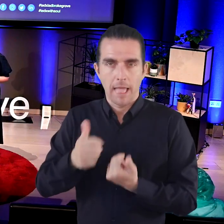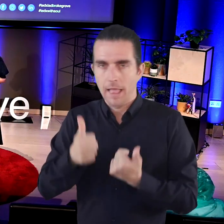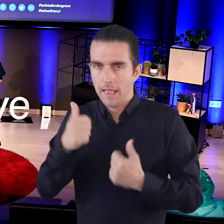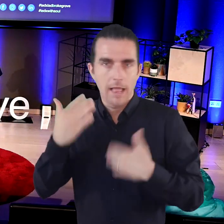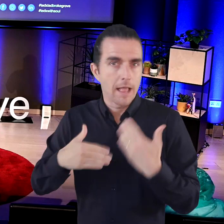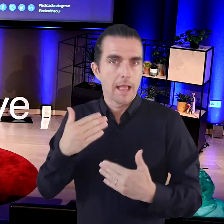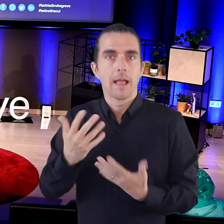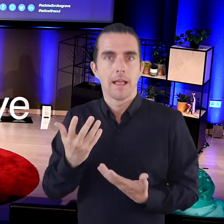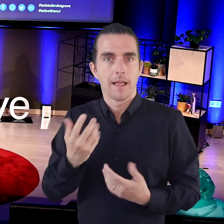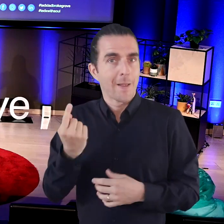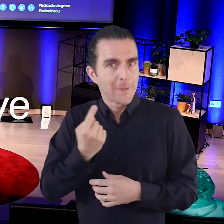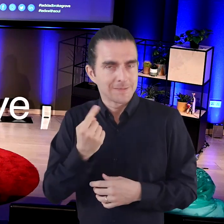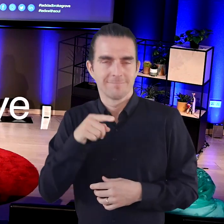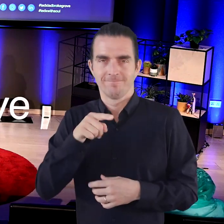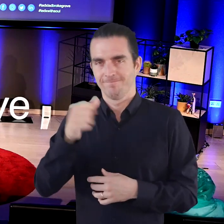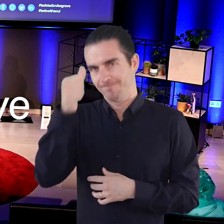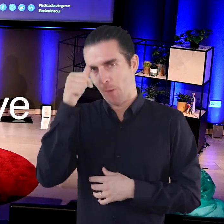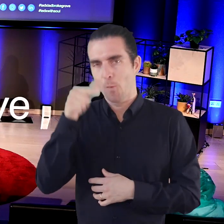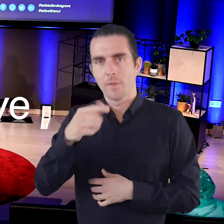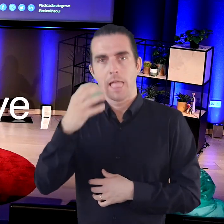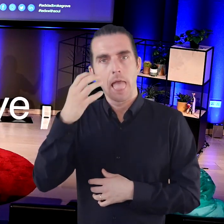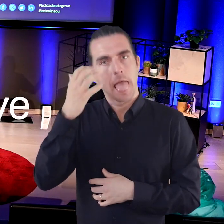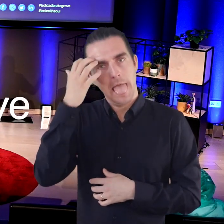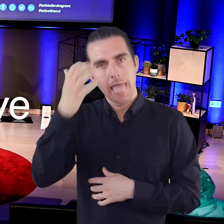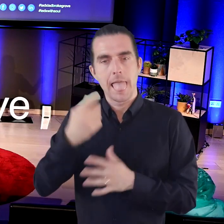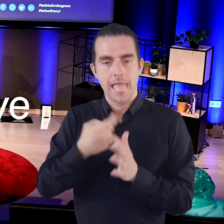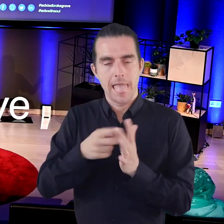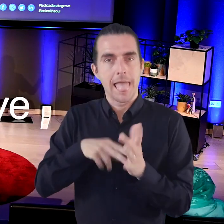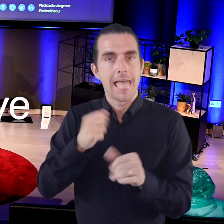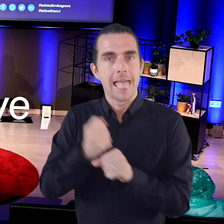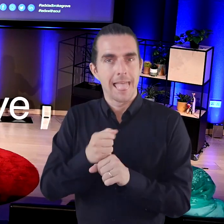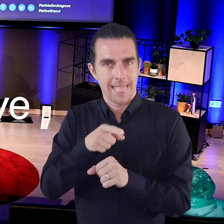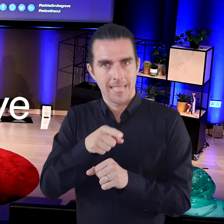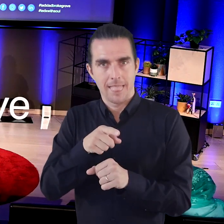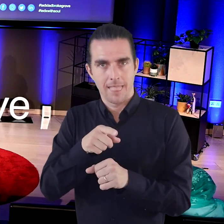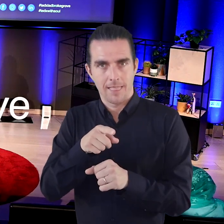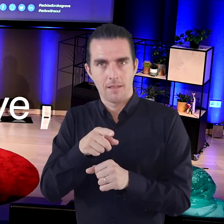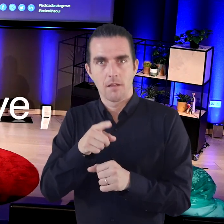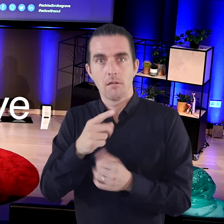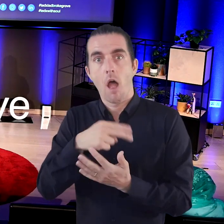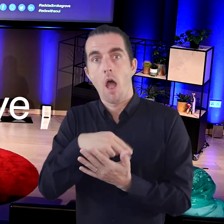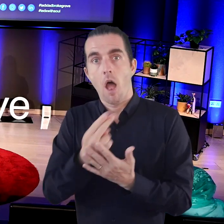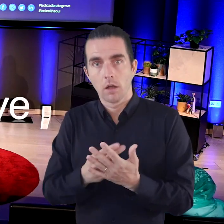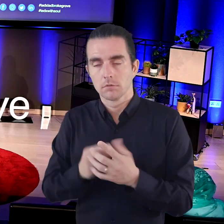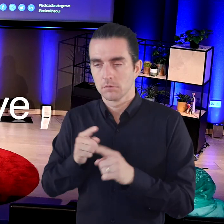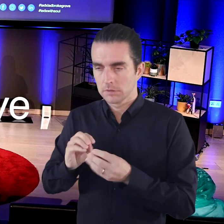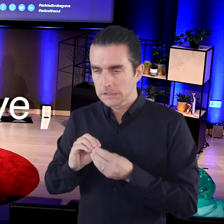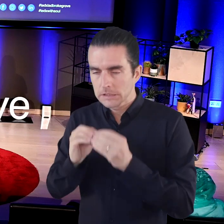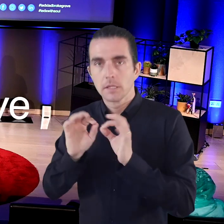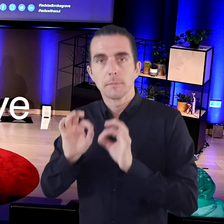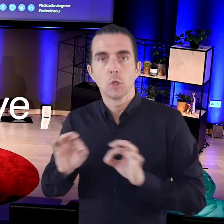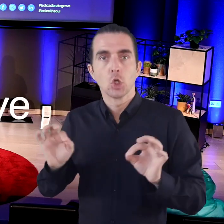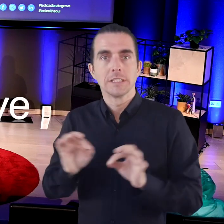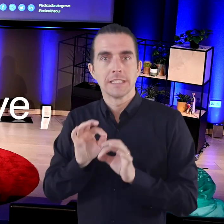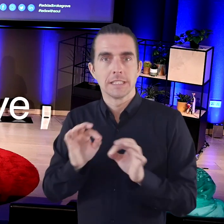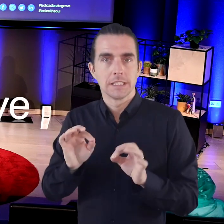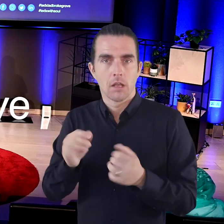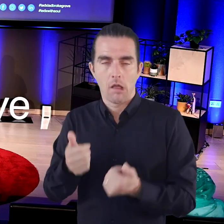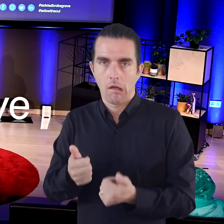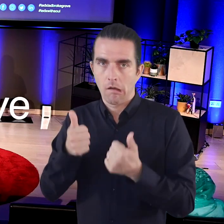King. King created art, Chad played music. The positive peer influence they had on